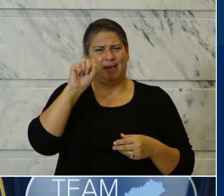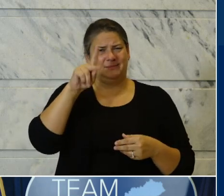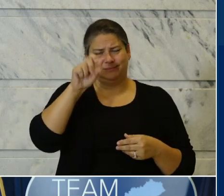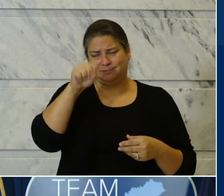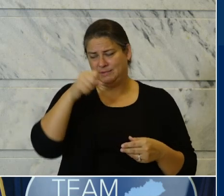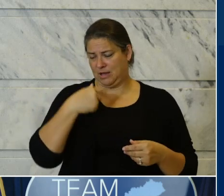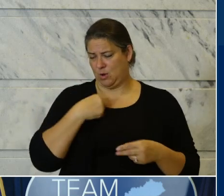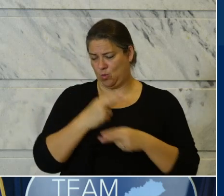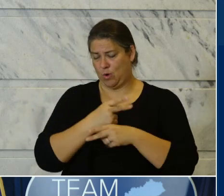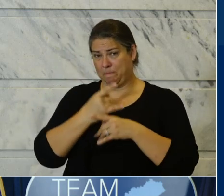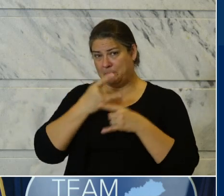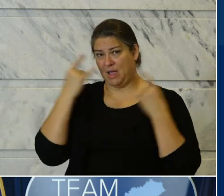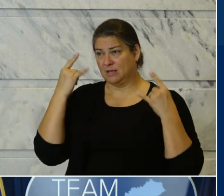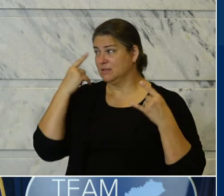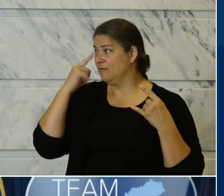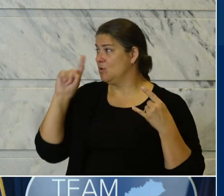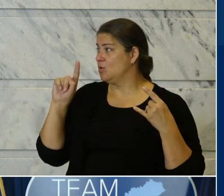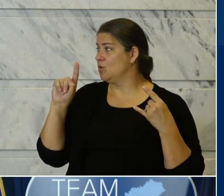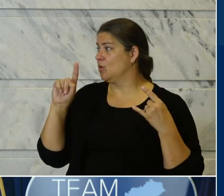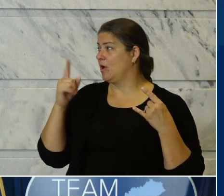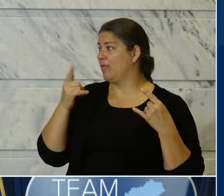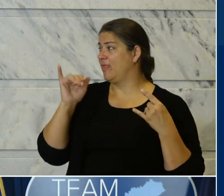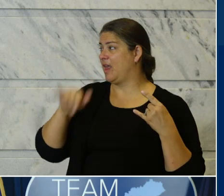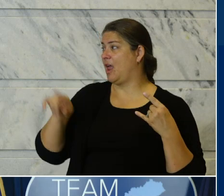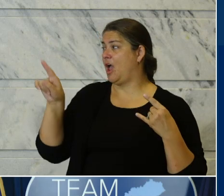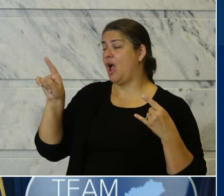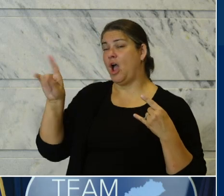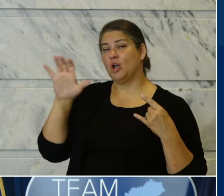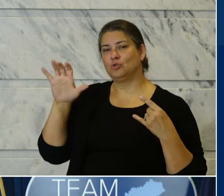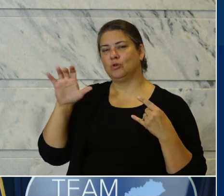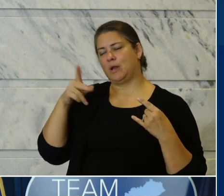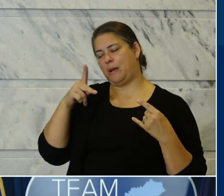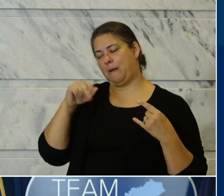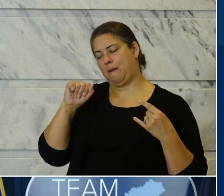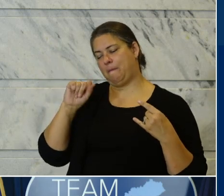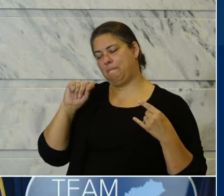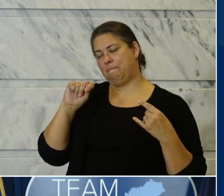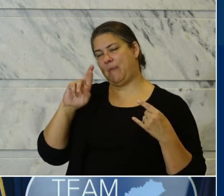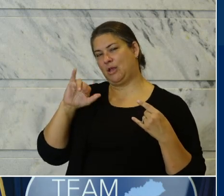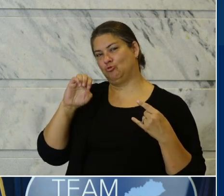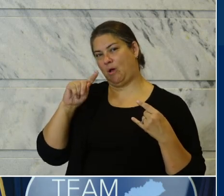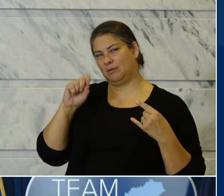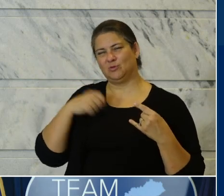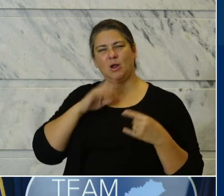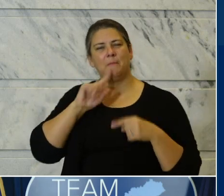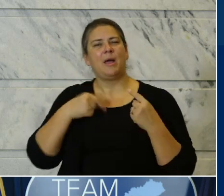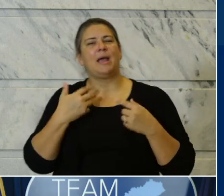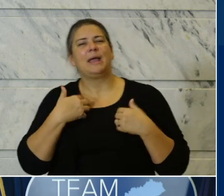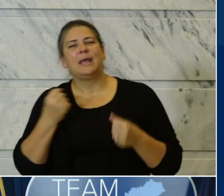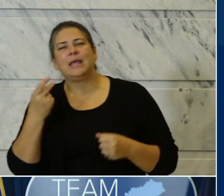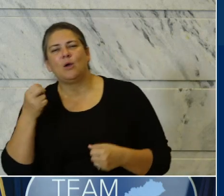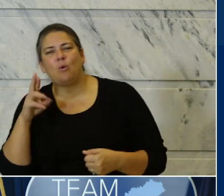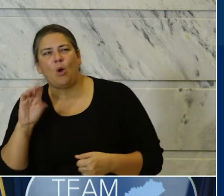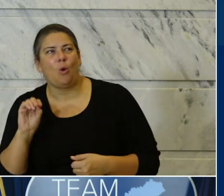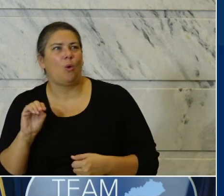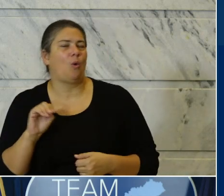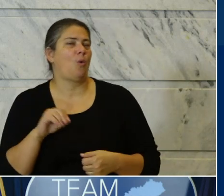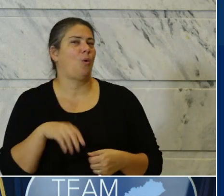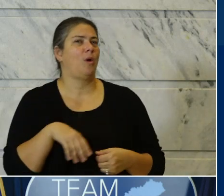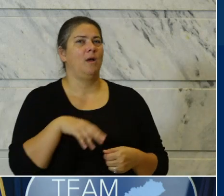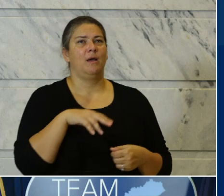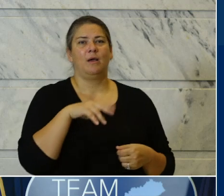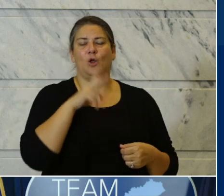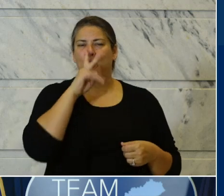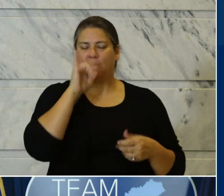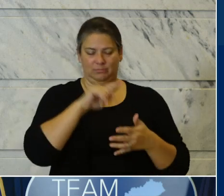mask for these 100 patriots. We talk about heroes, we talk about patriots. How about those that are